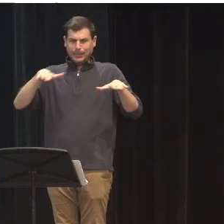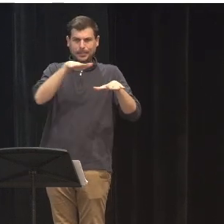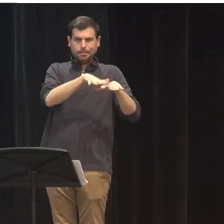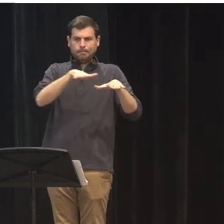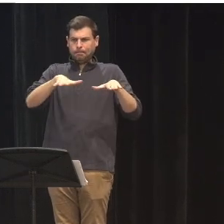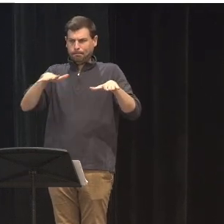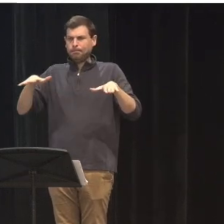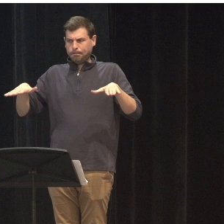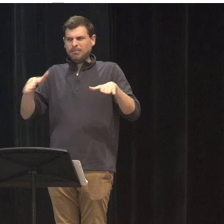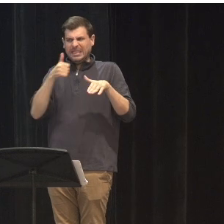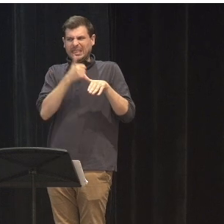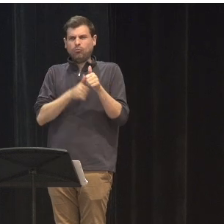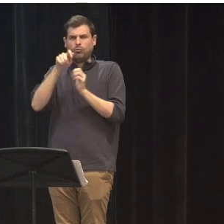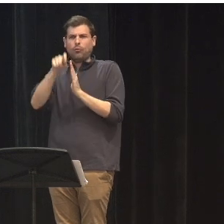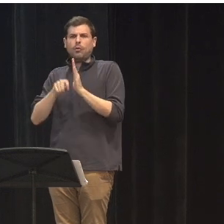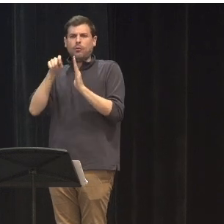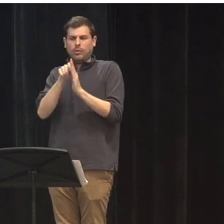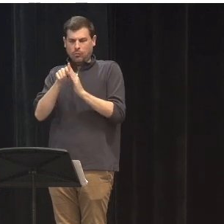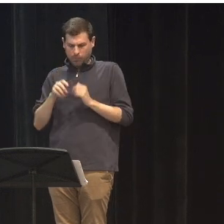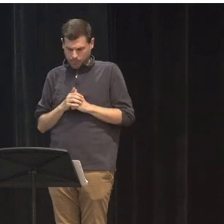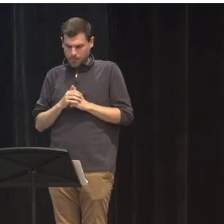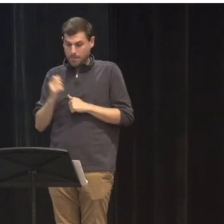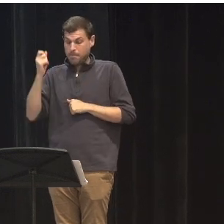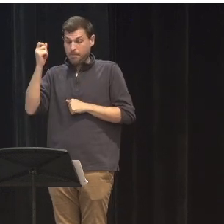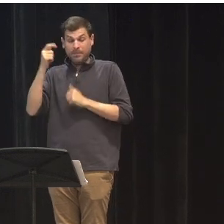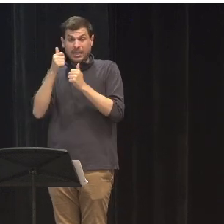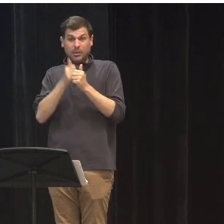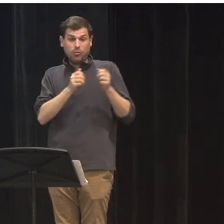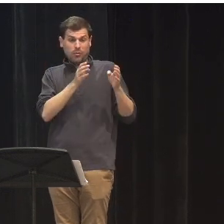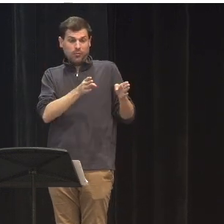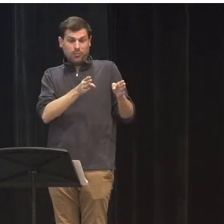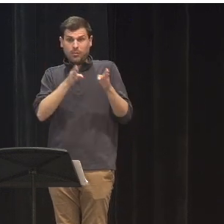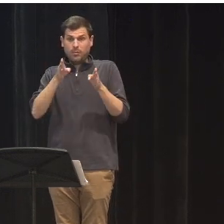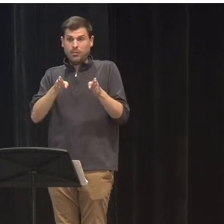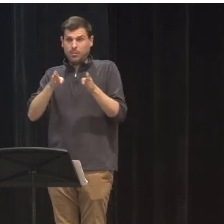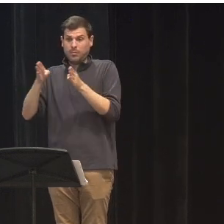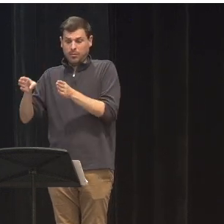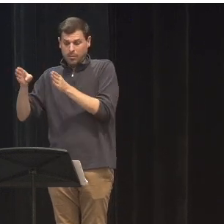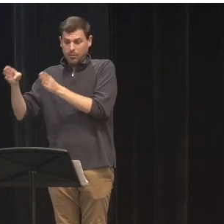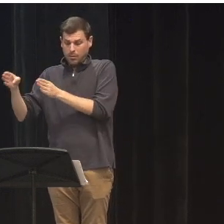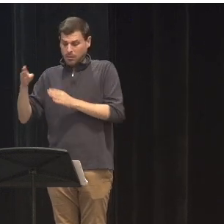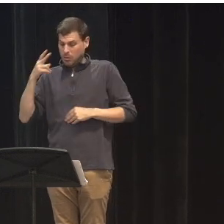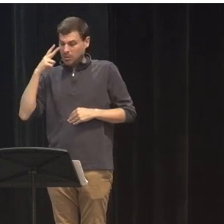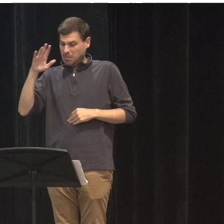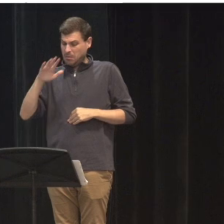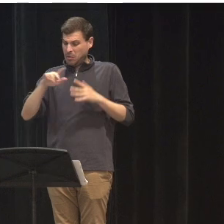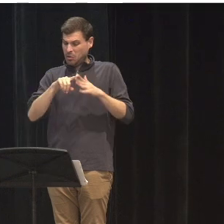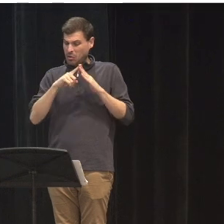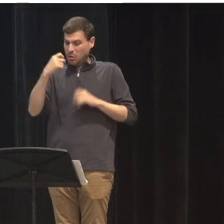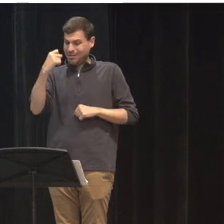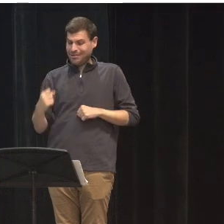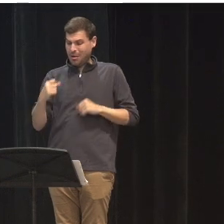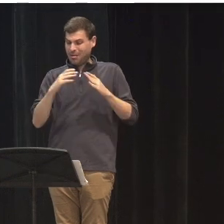You can see that the range of construction by reach is the south neighborhood, with about 27 months of construction,